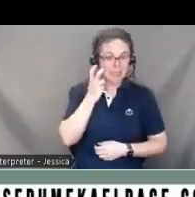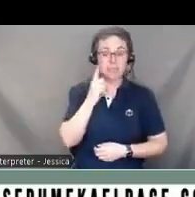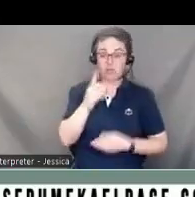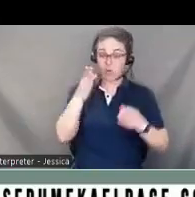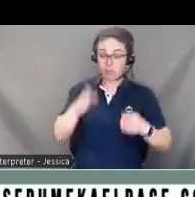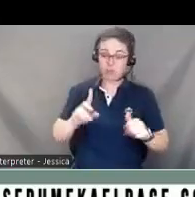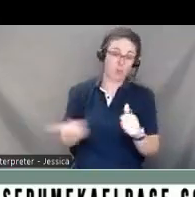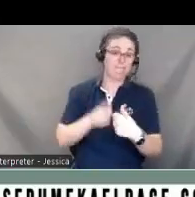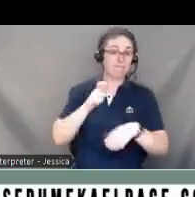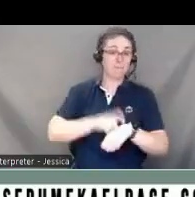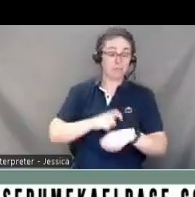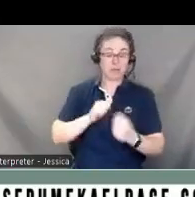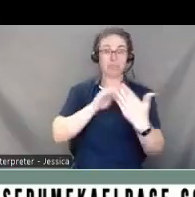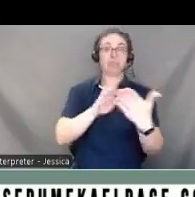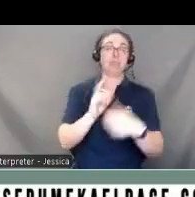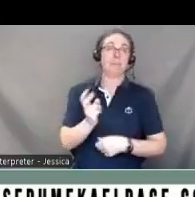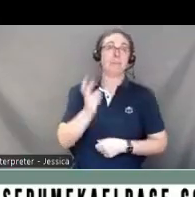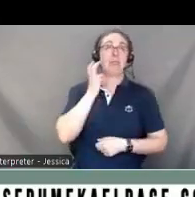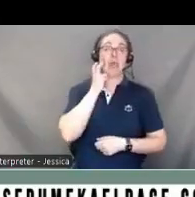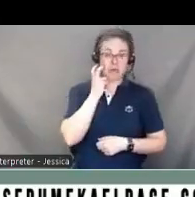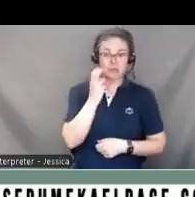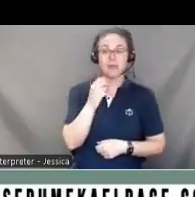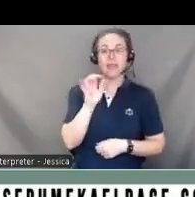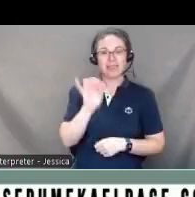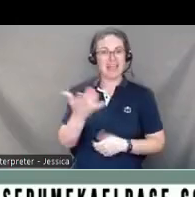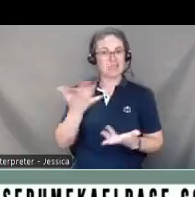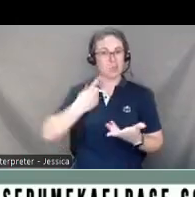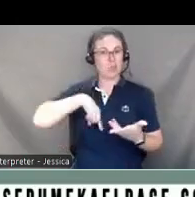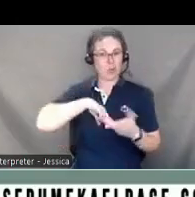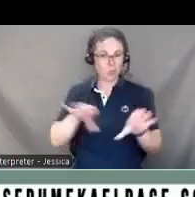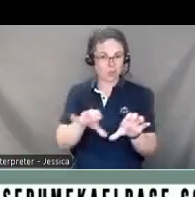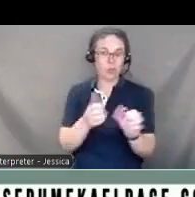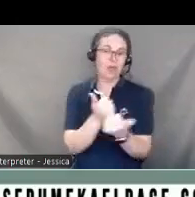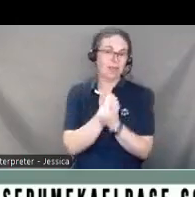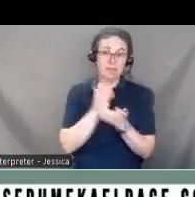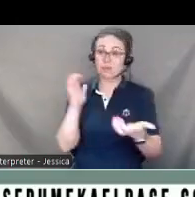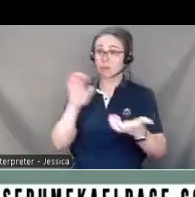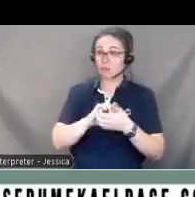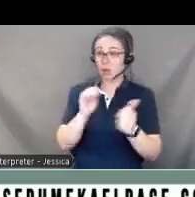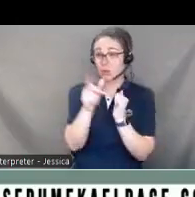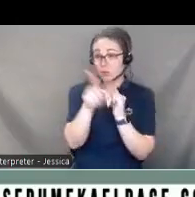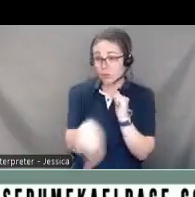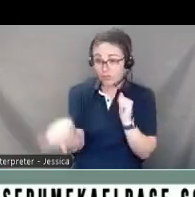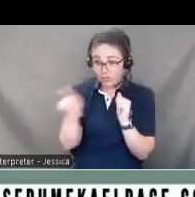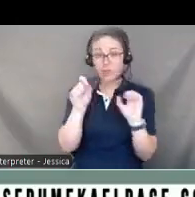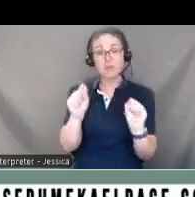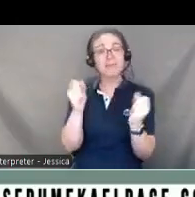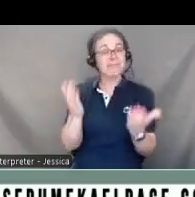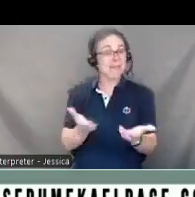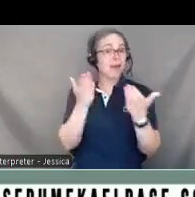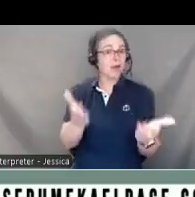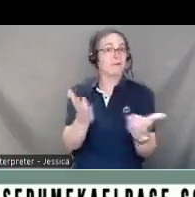time facing blindness. So that's what we do. And we would love to partner up with you guys so we can offer some of